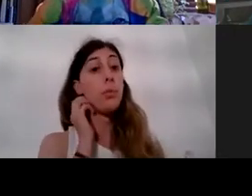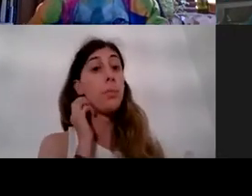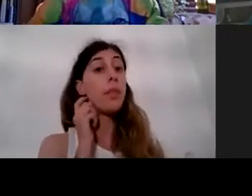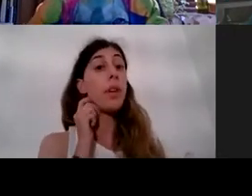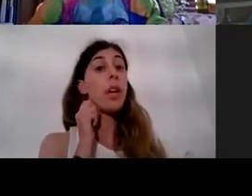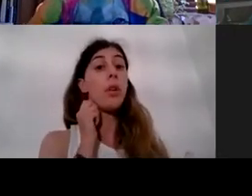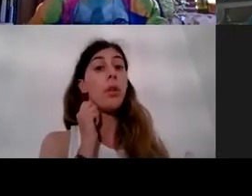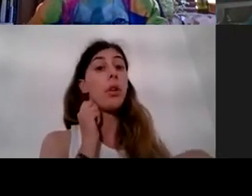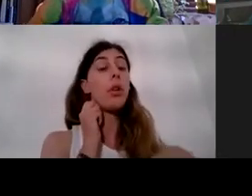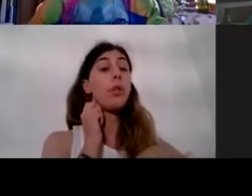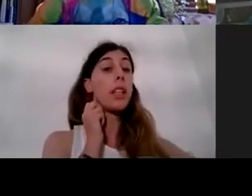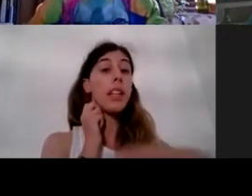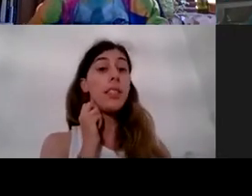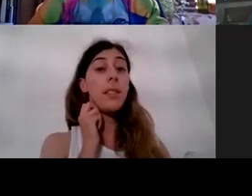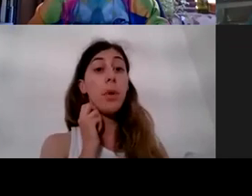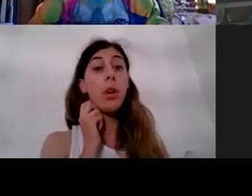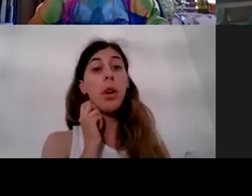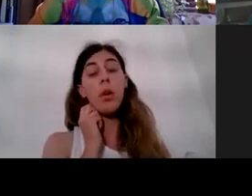Okay,